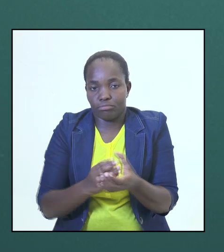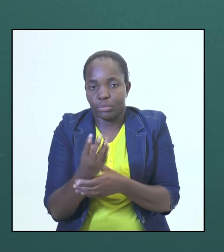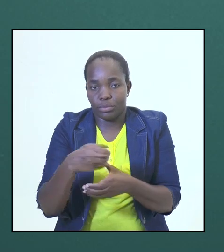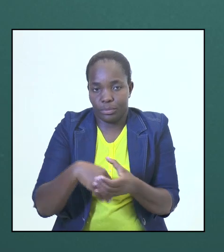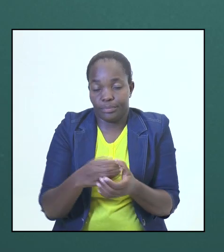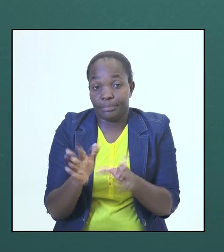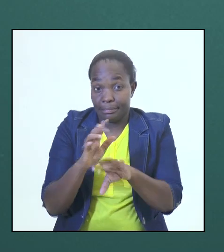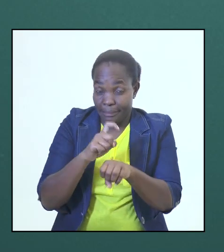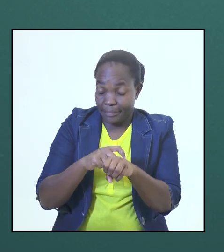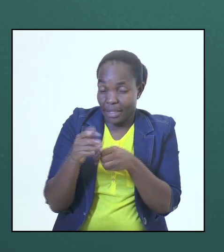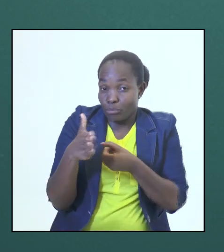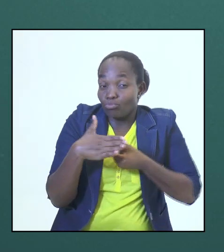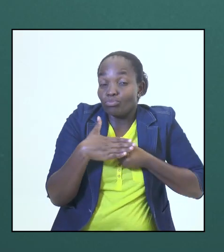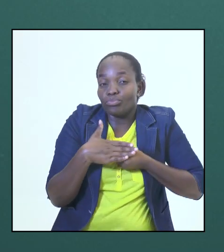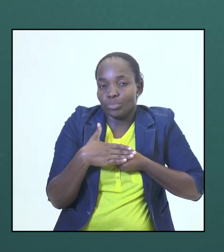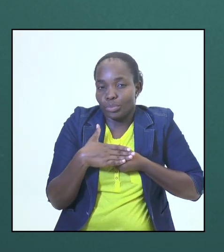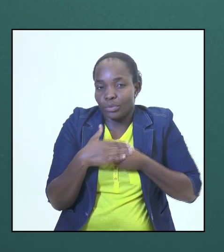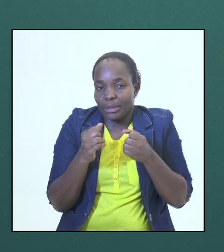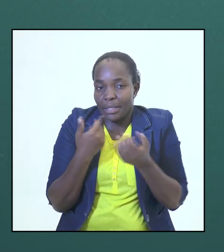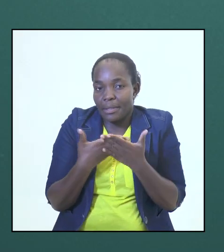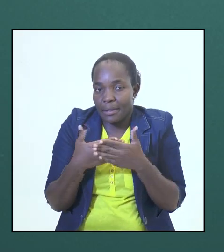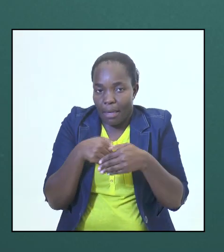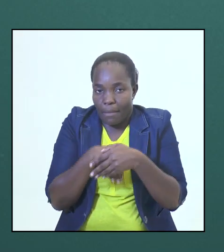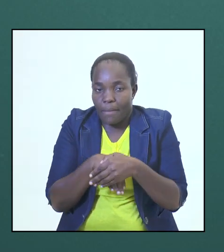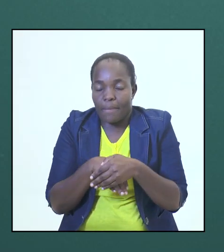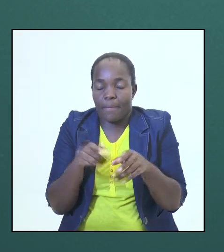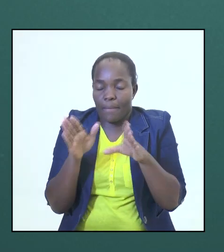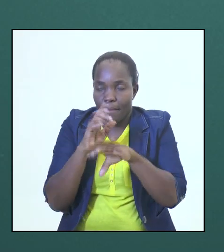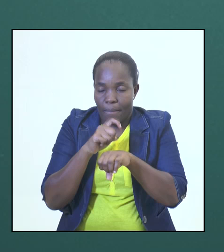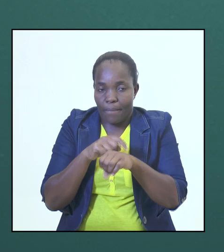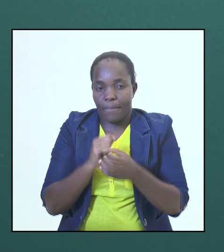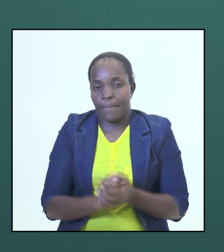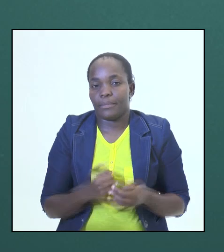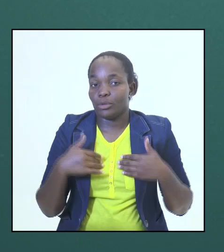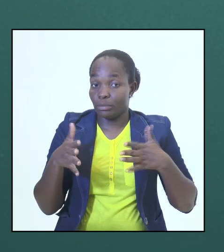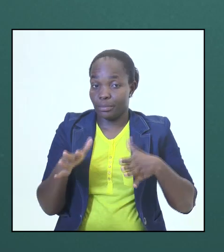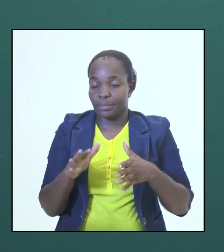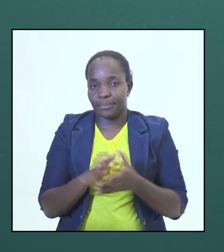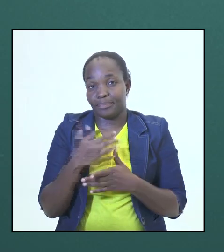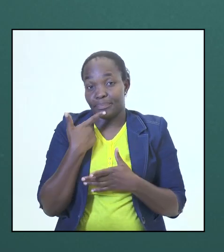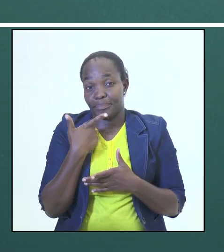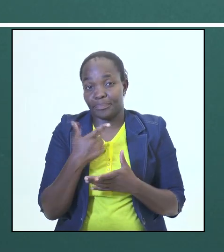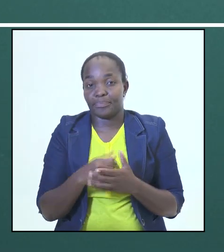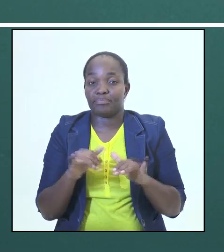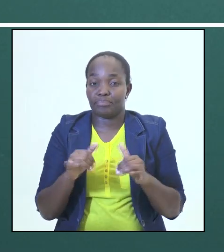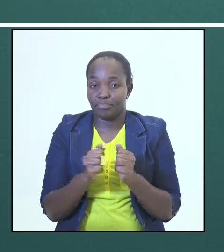night to keep moisture inside the leaf. That concludes our lesson. Thank you for watching.